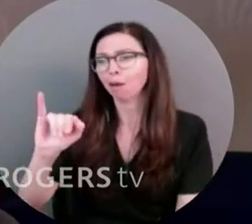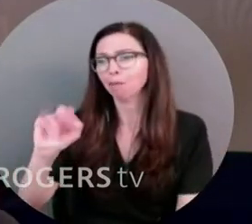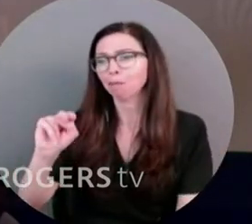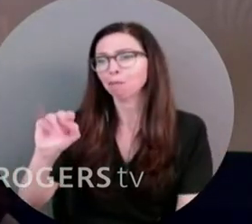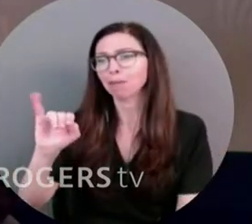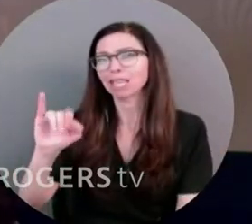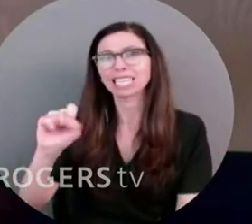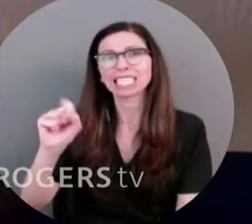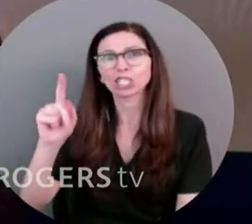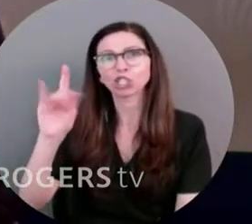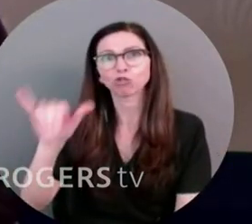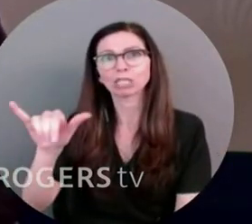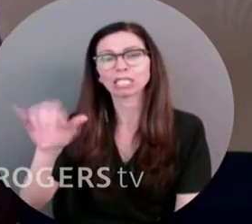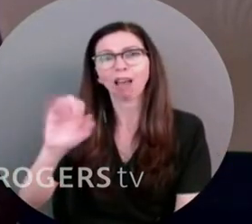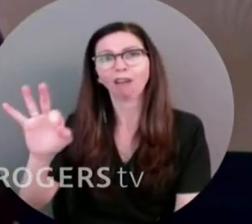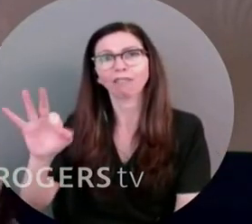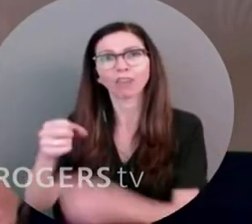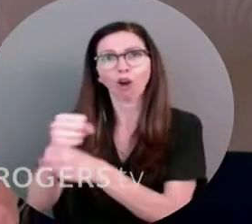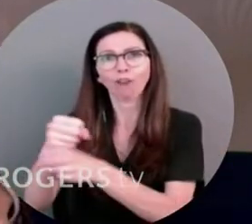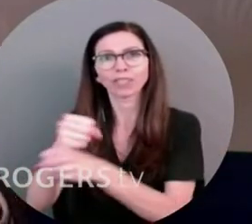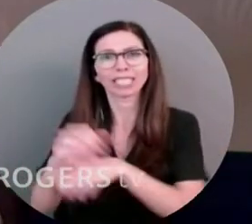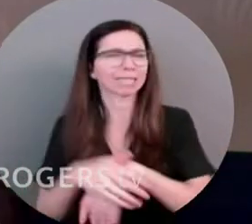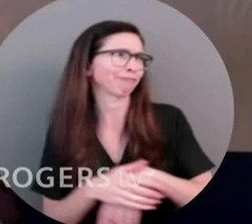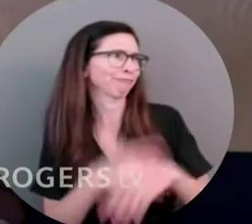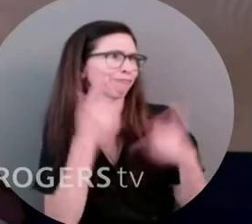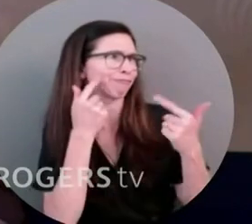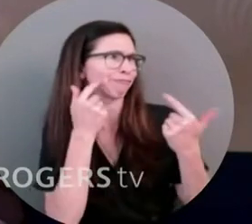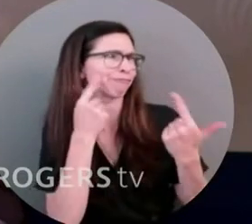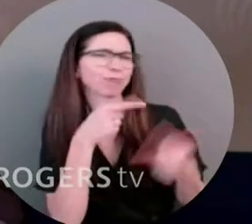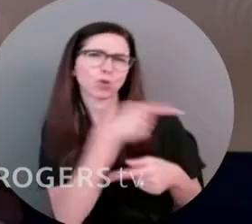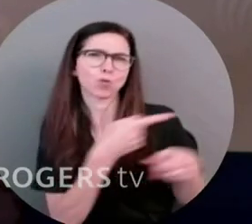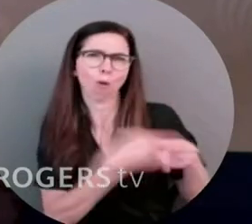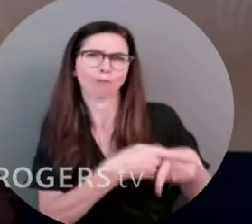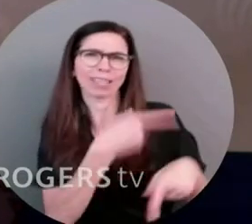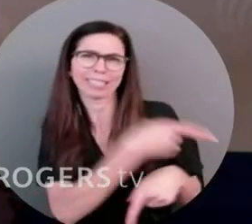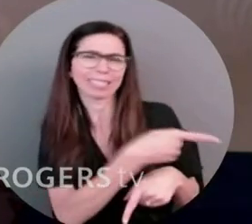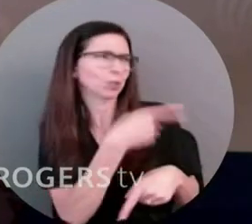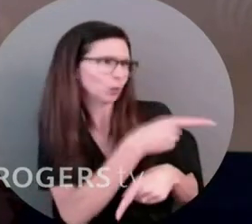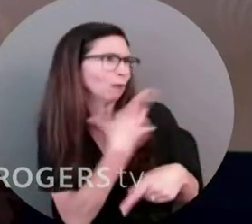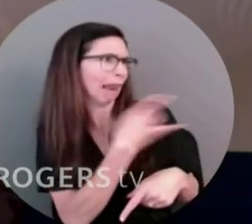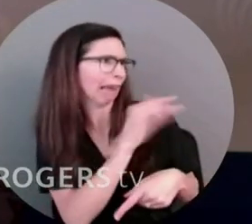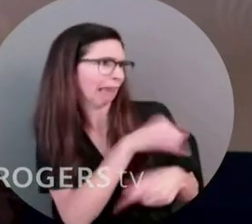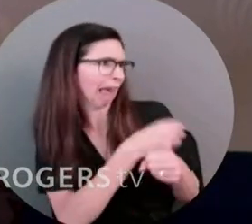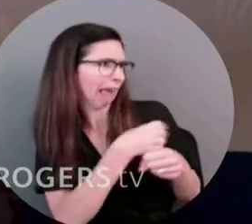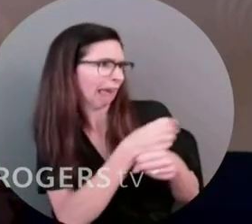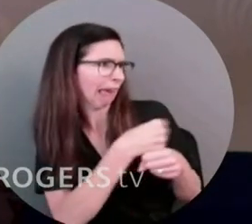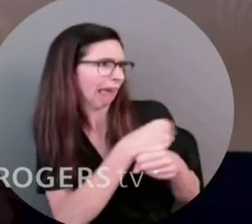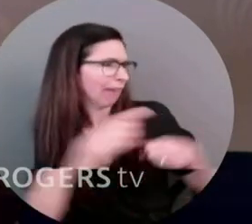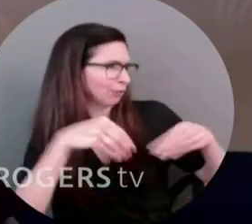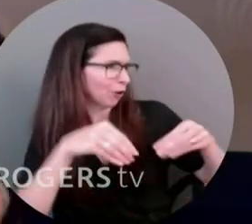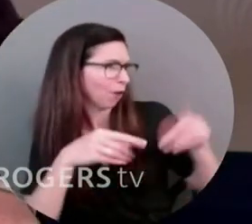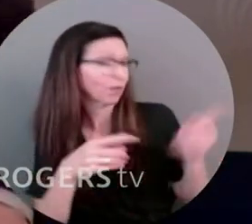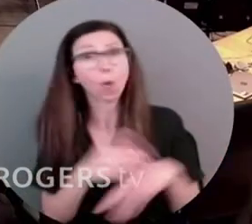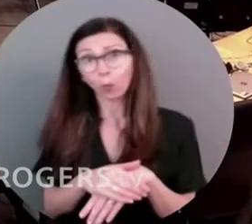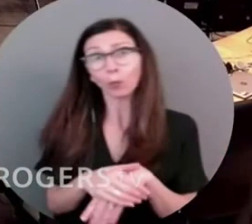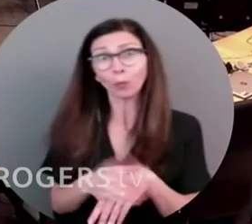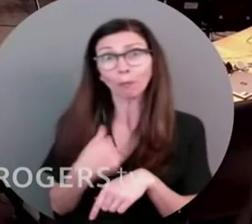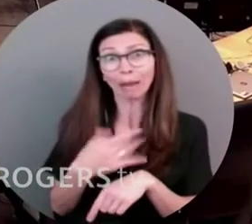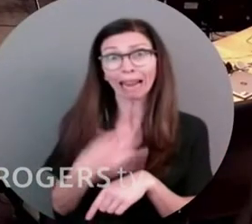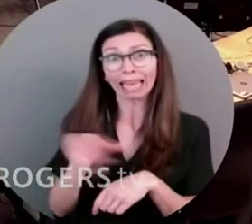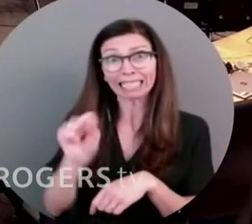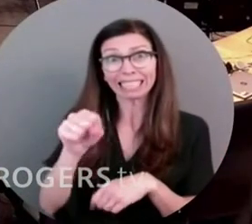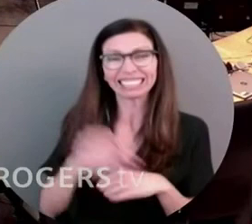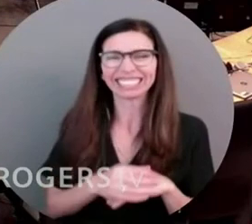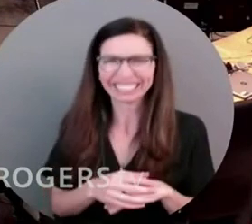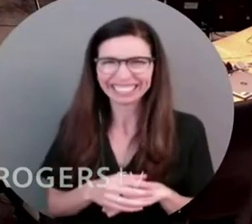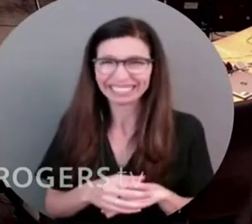feel there's a conflict there. Yes, no, I've sat on those two patios. That's for sure. Yeah, Steve. Yeah. Mr. Mr.